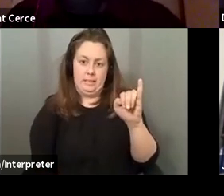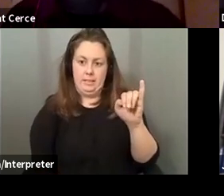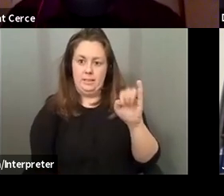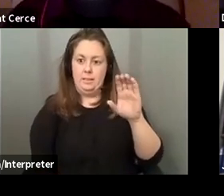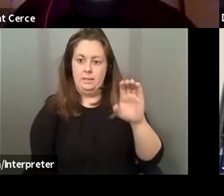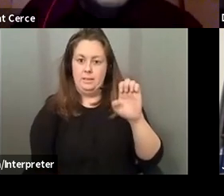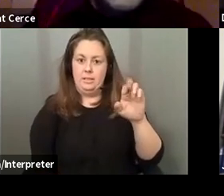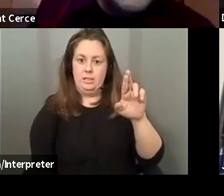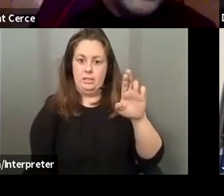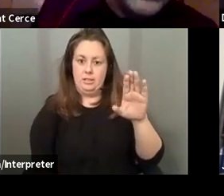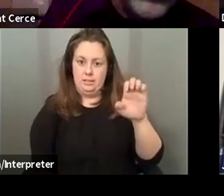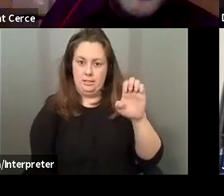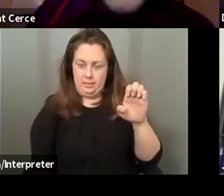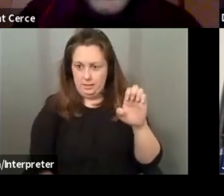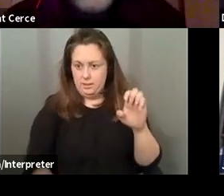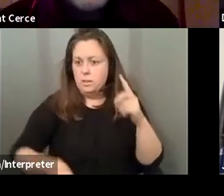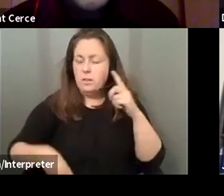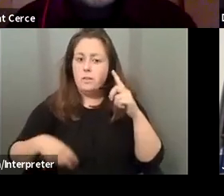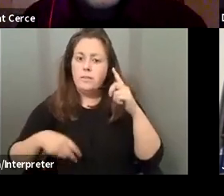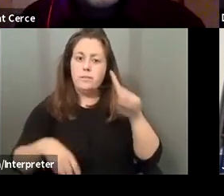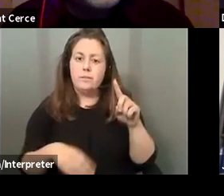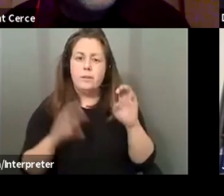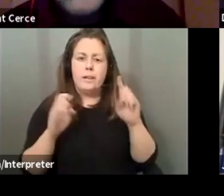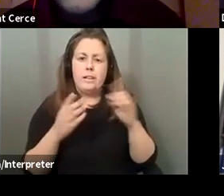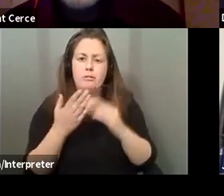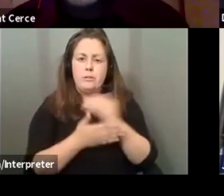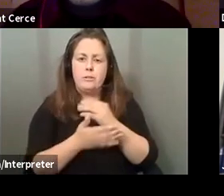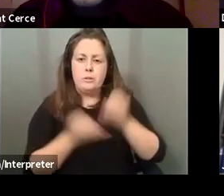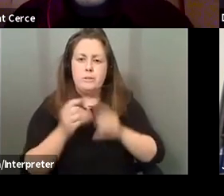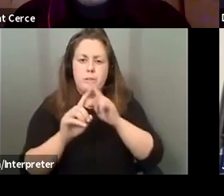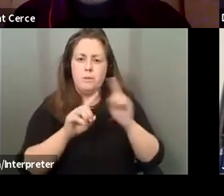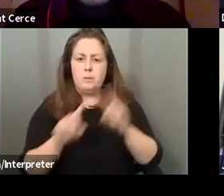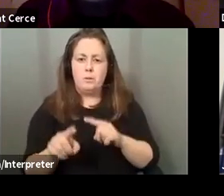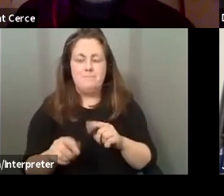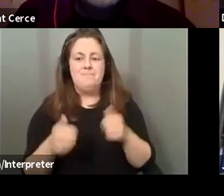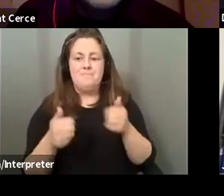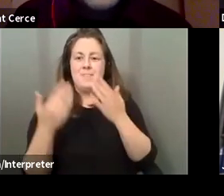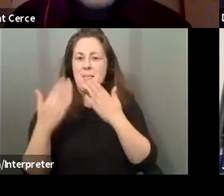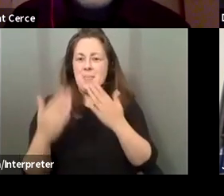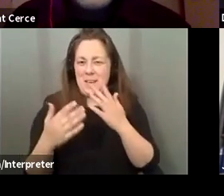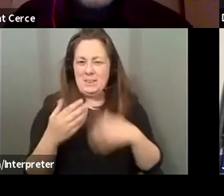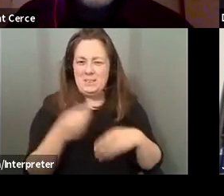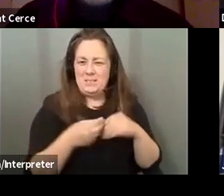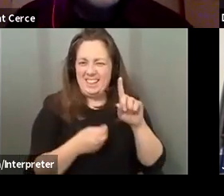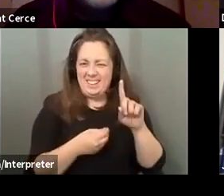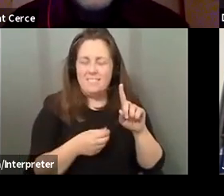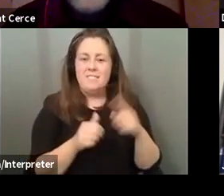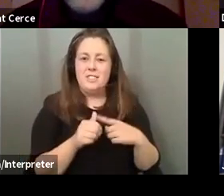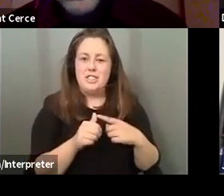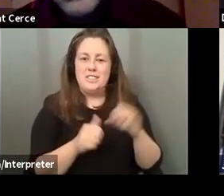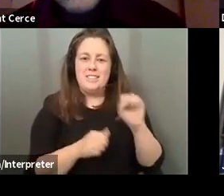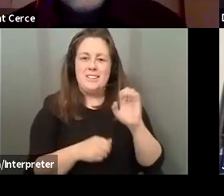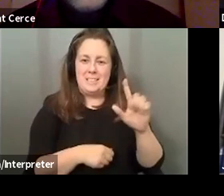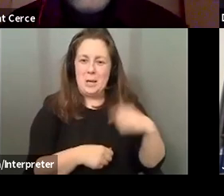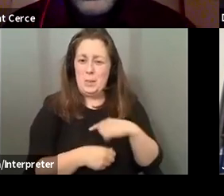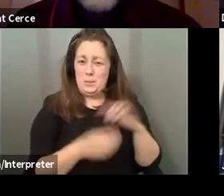Report. Thank you, everybody. Just one thing I wanted to say in terms of the SEL award. I think we mentioned the